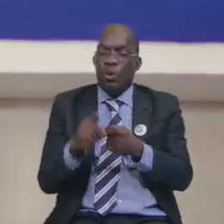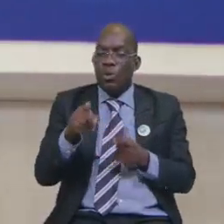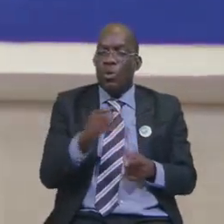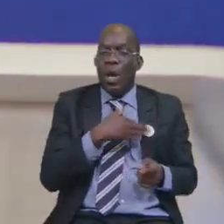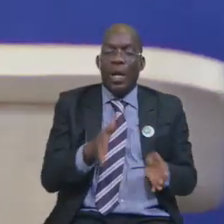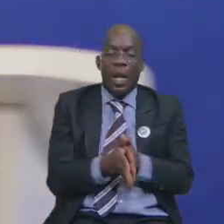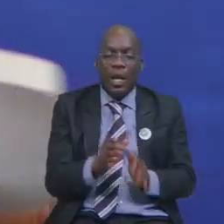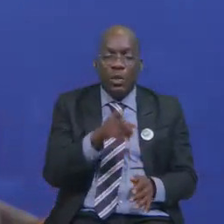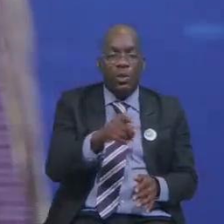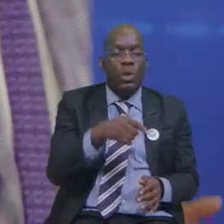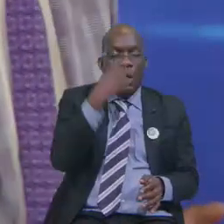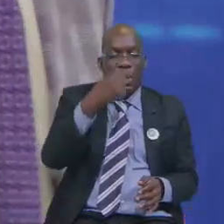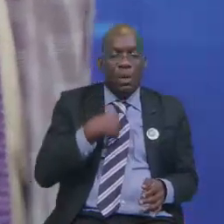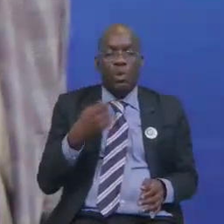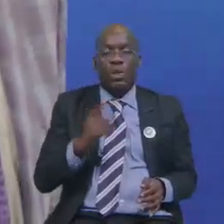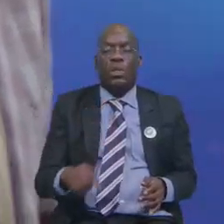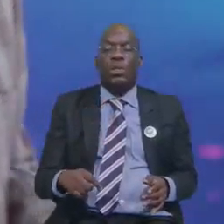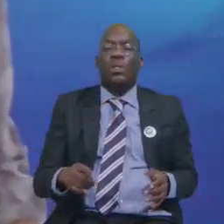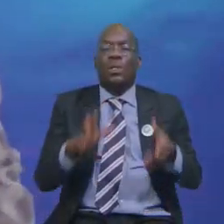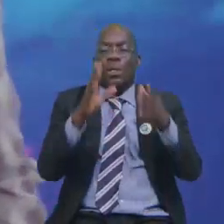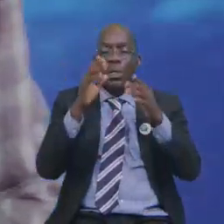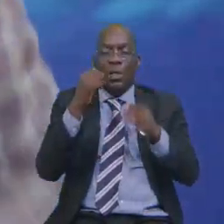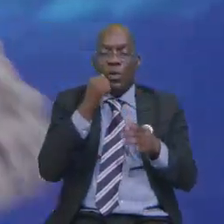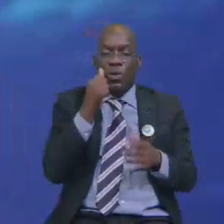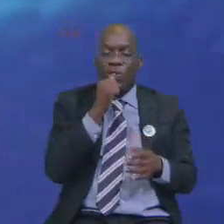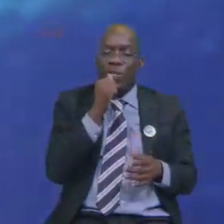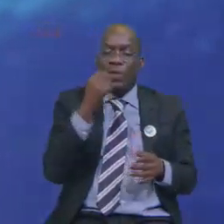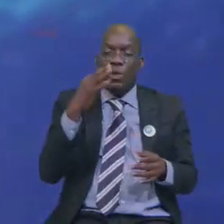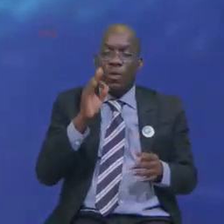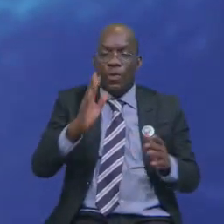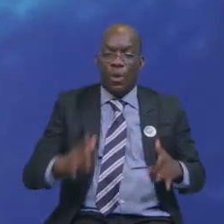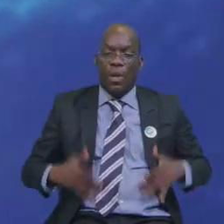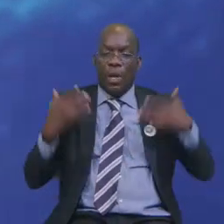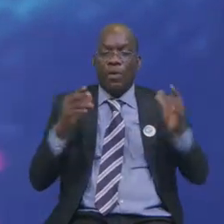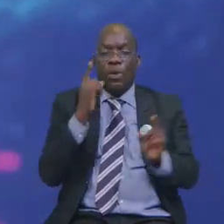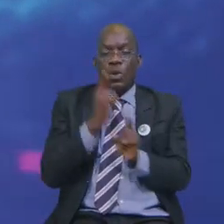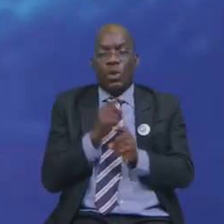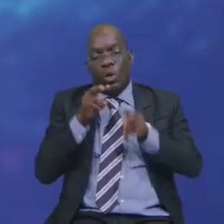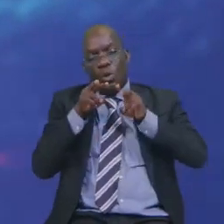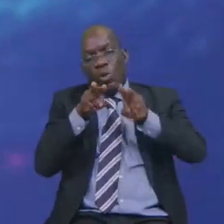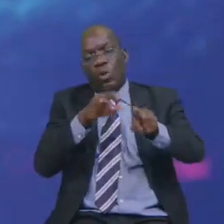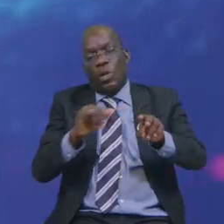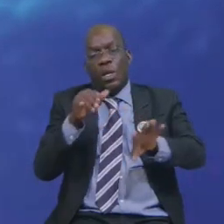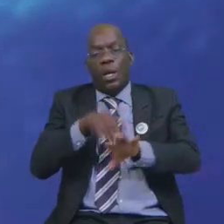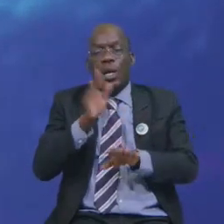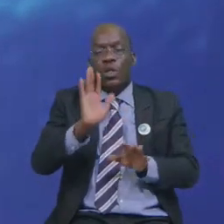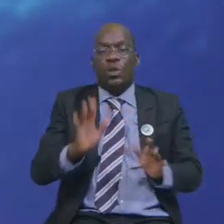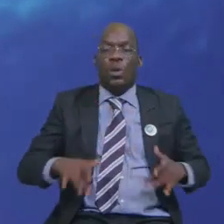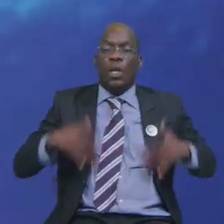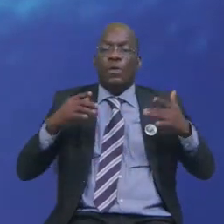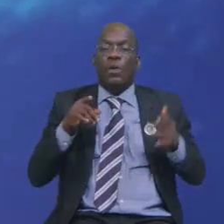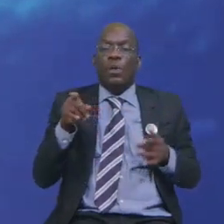me the secret of your life. And just looking at you, they will get the